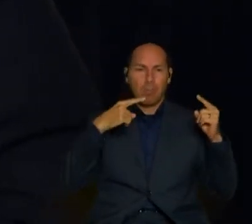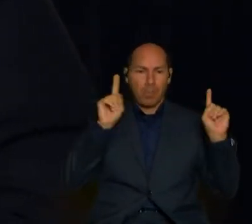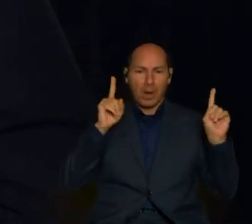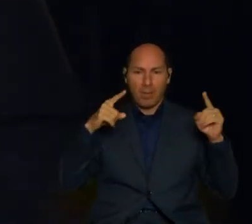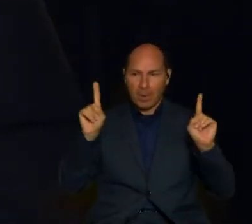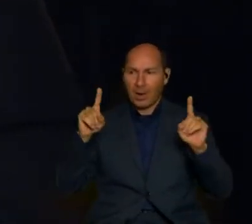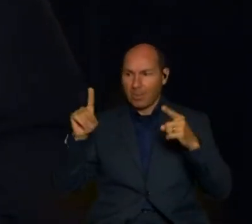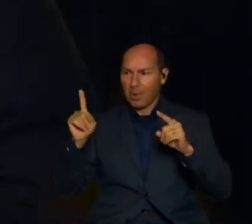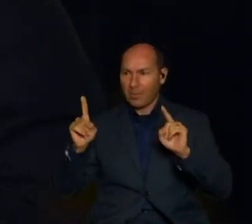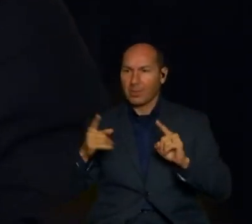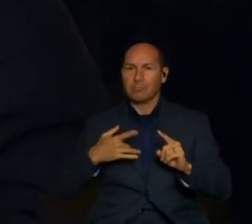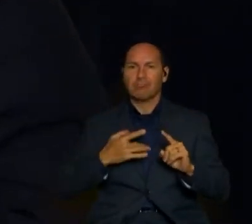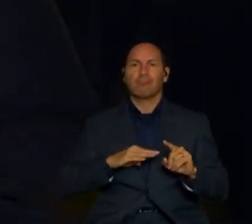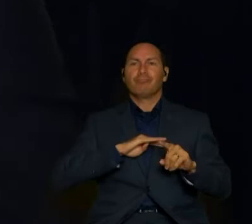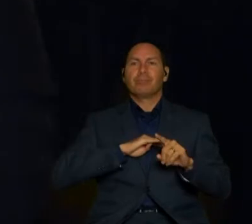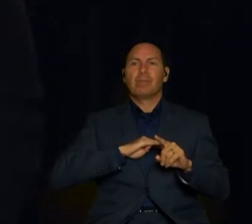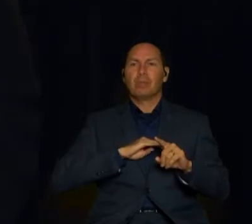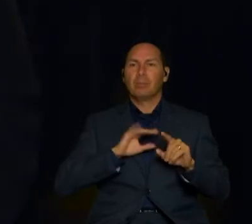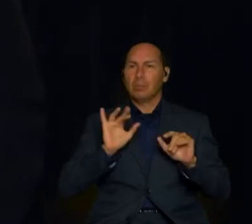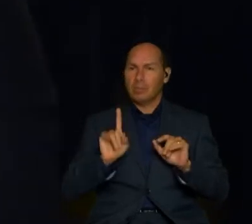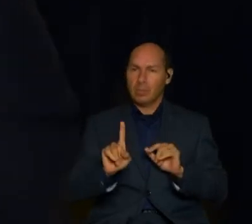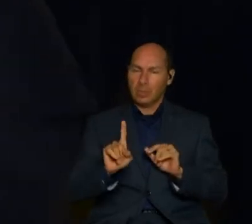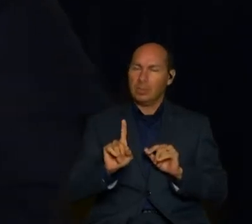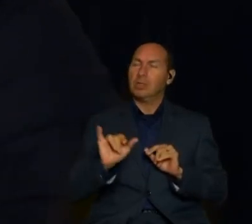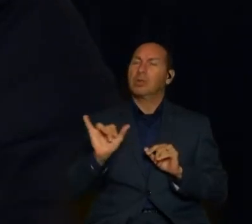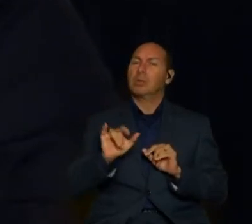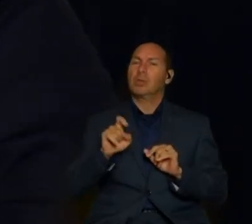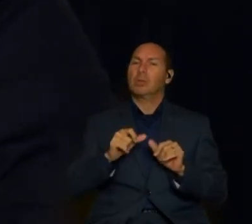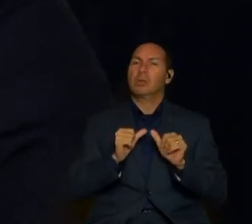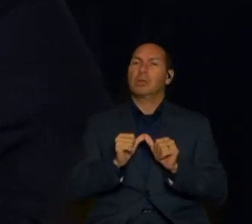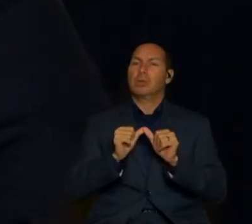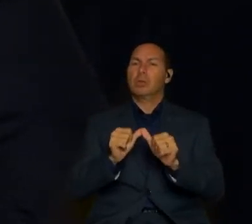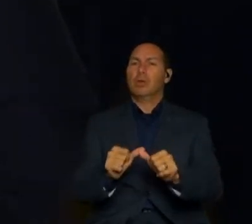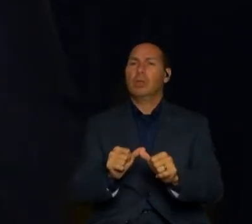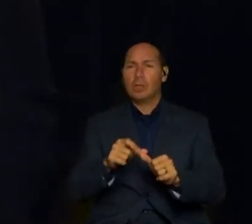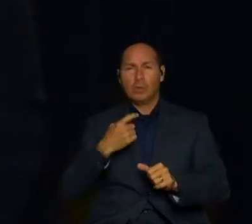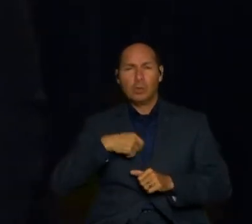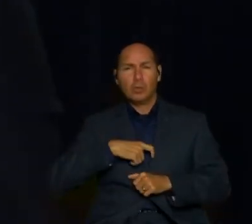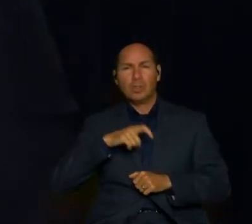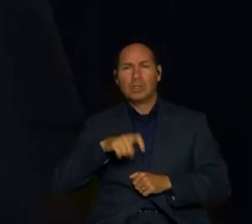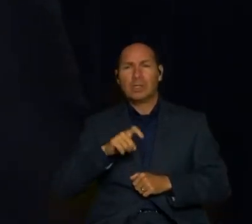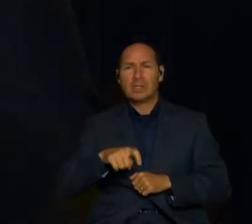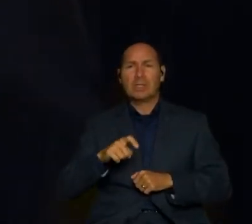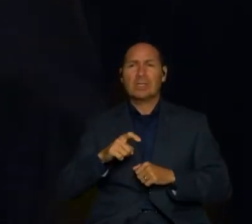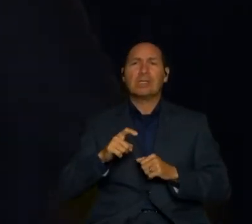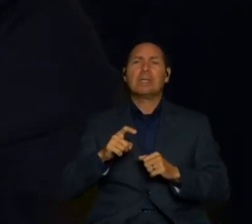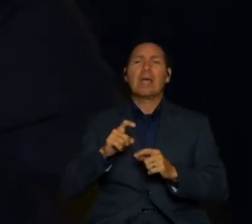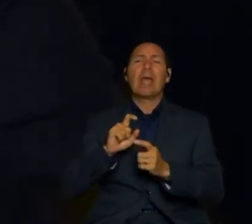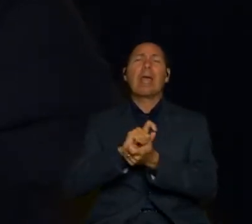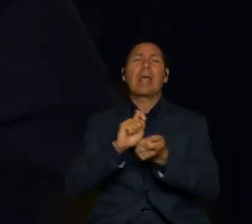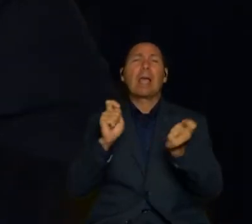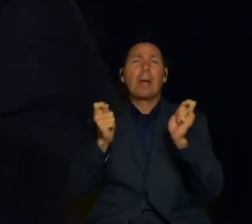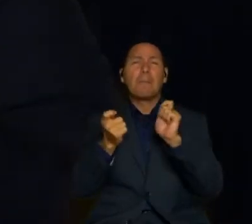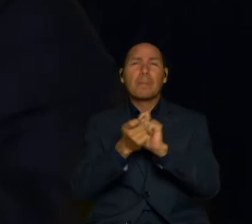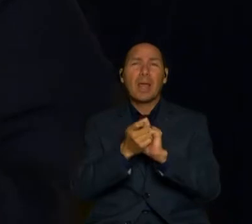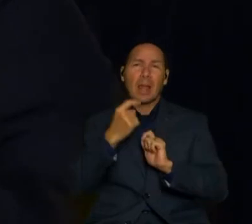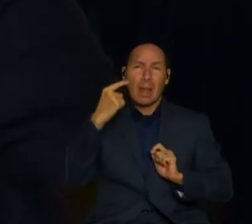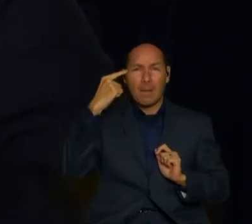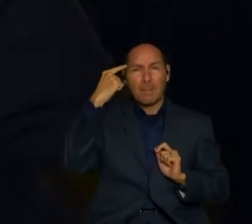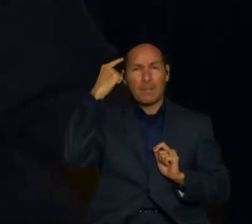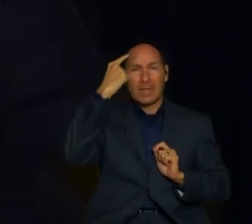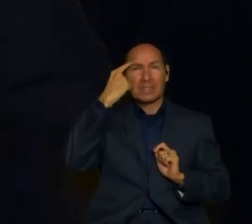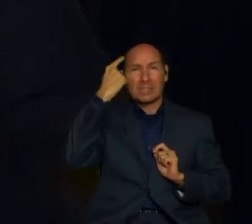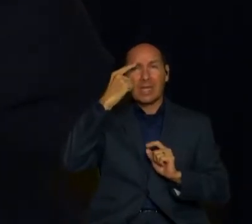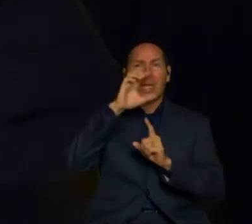civil service reform is a change of culture, a change of the way the government of Puerto Rico thinks of itself and how